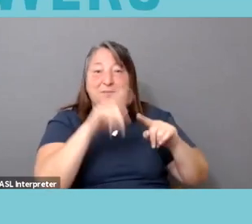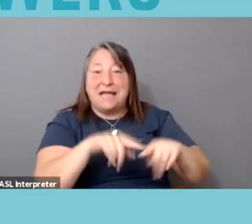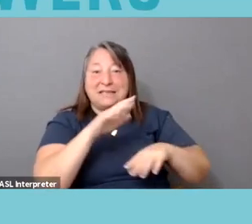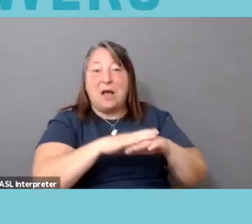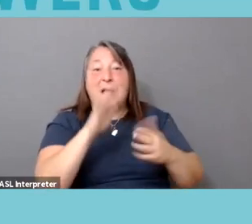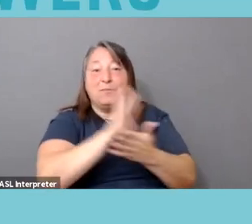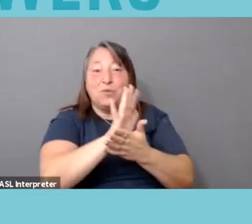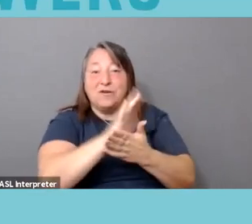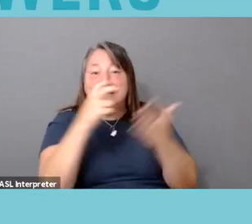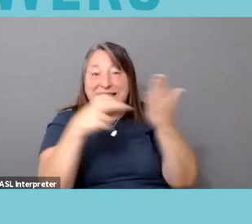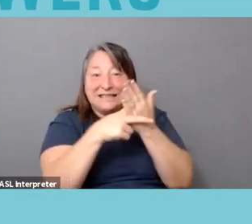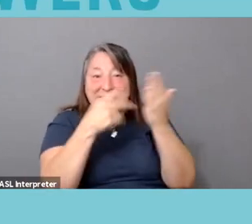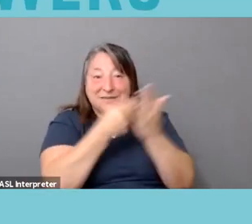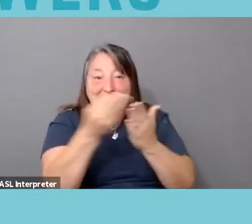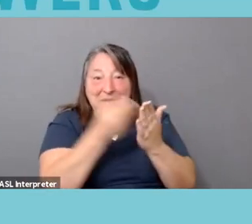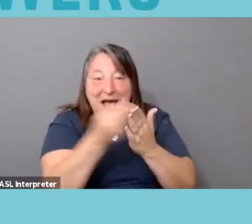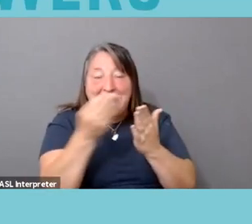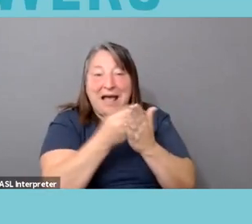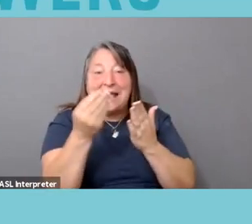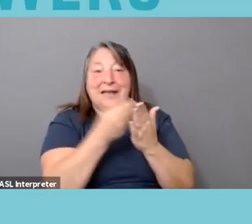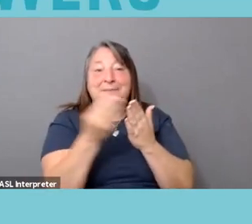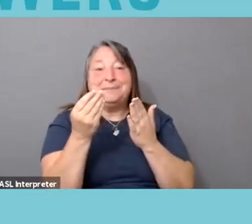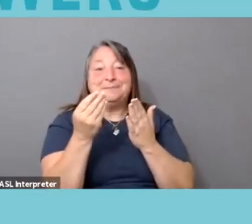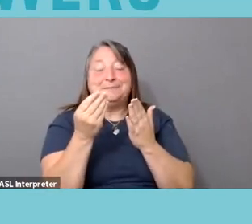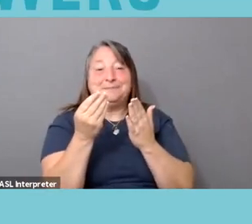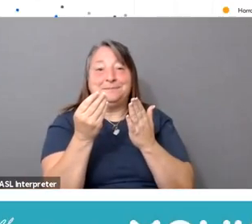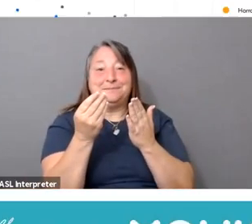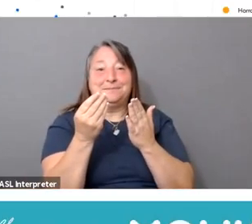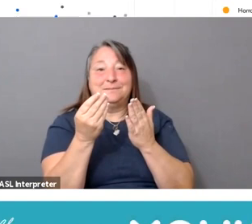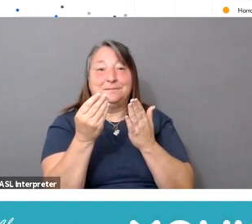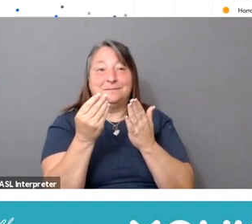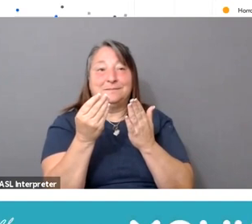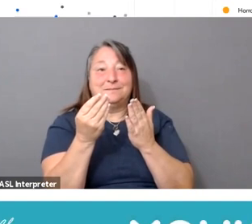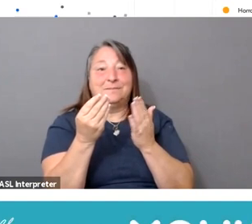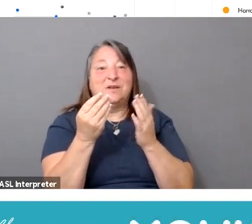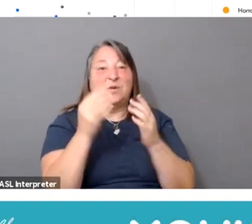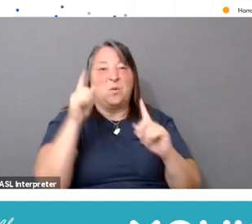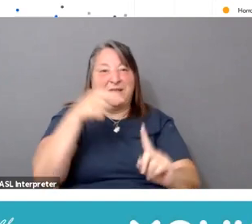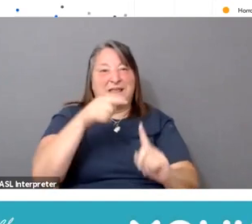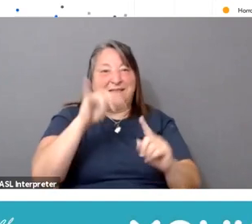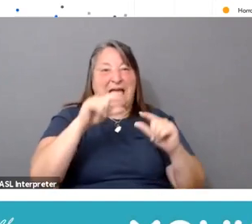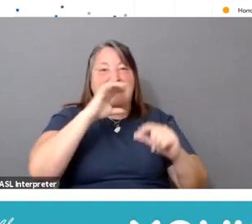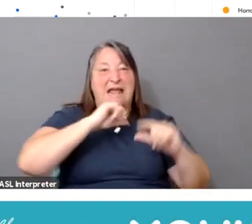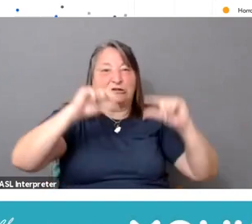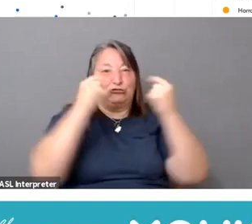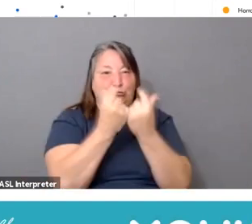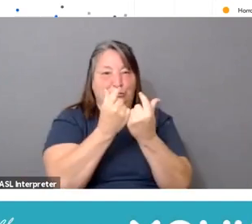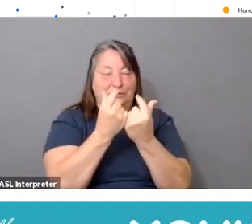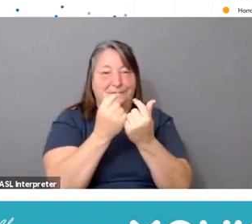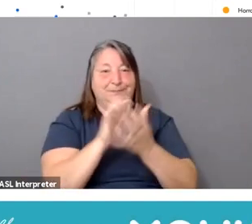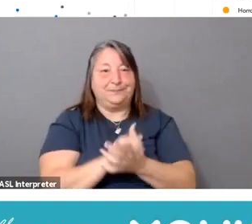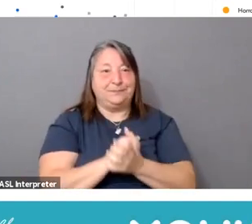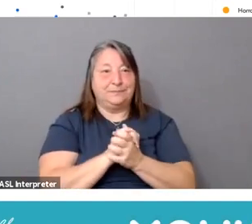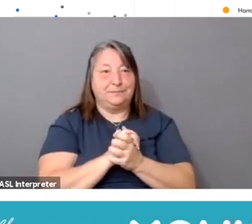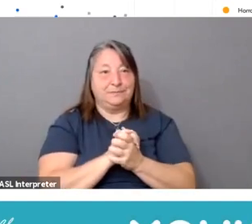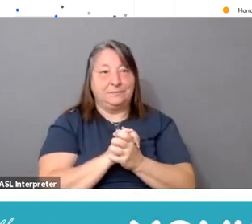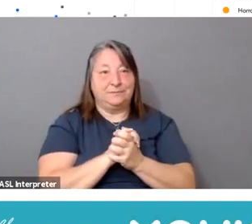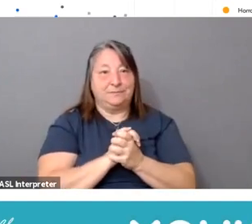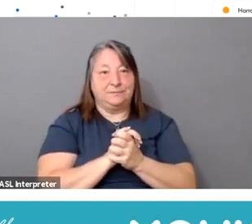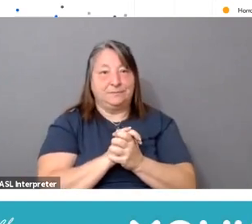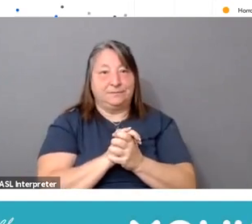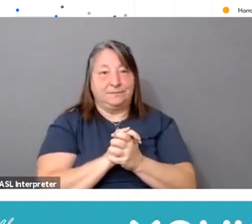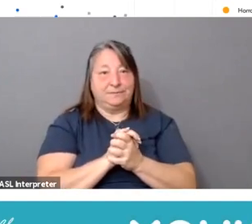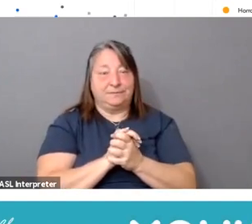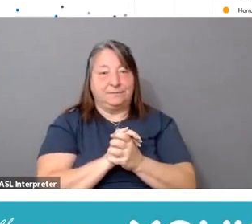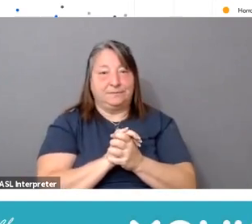tickets that are purchased with that age group. We see that, thankfully, what we found in